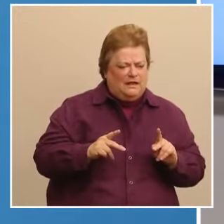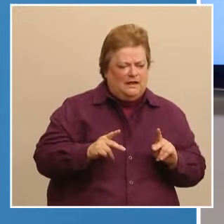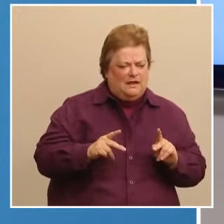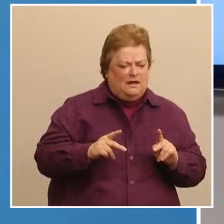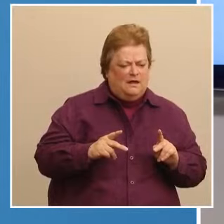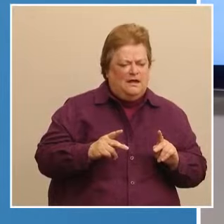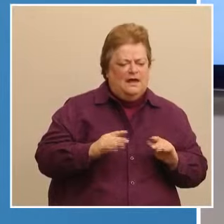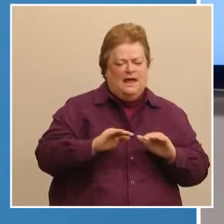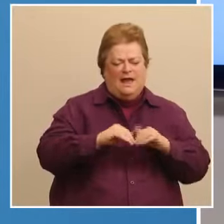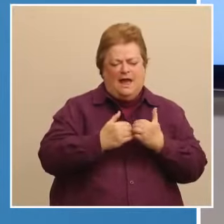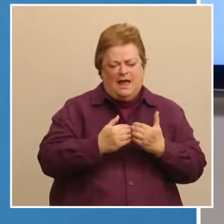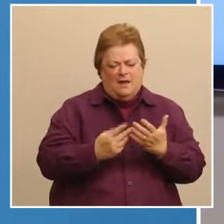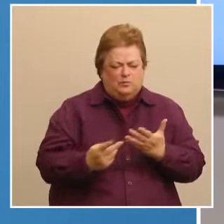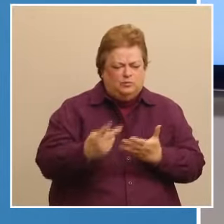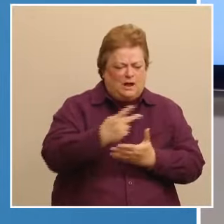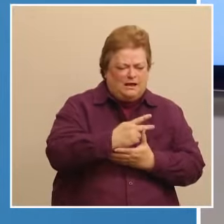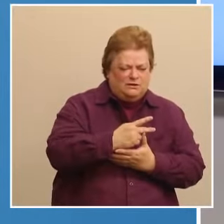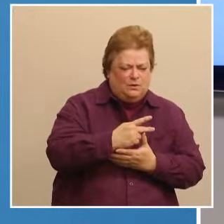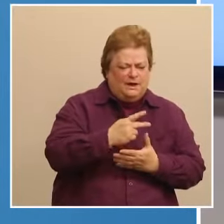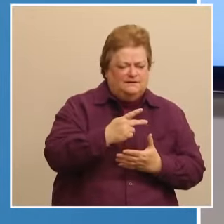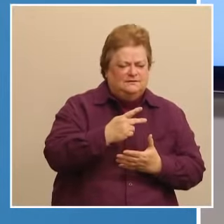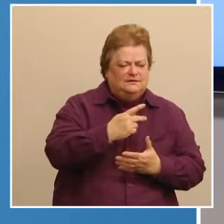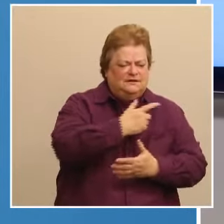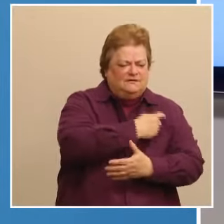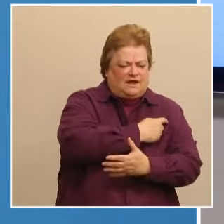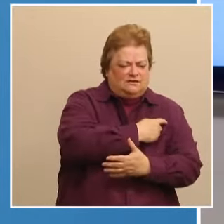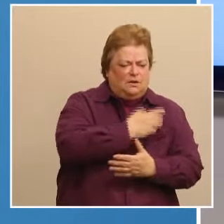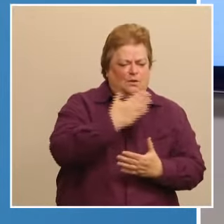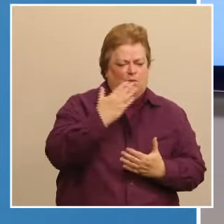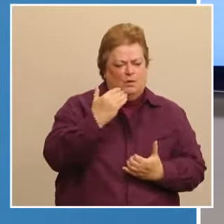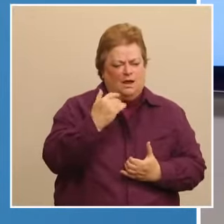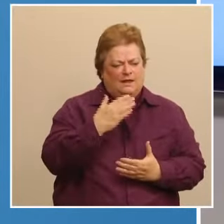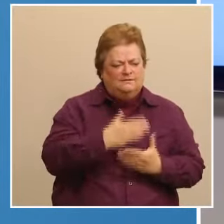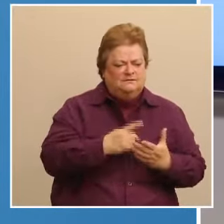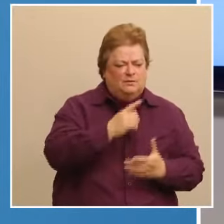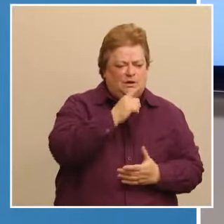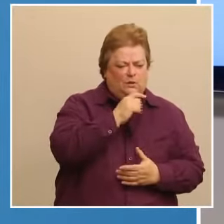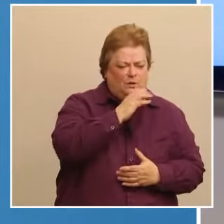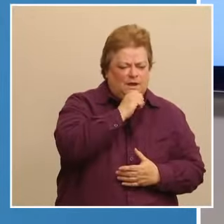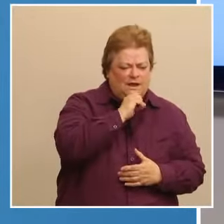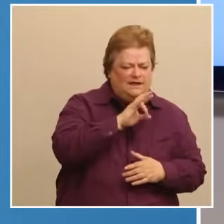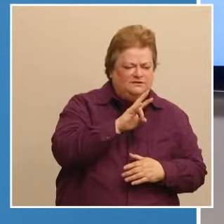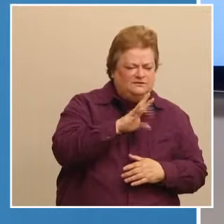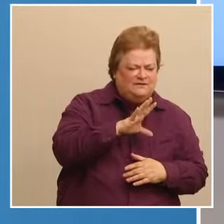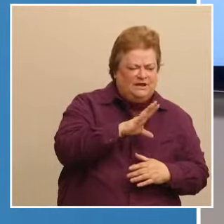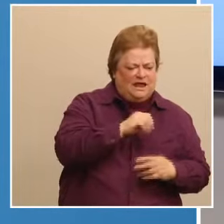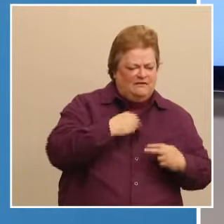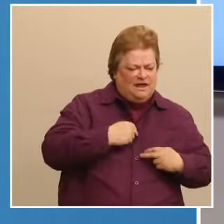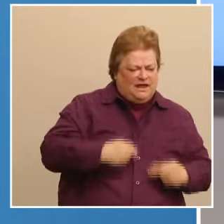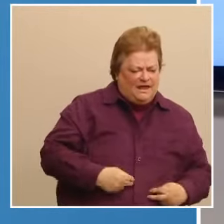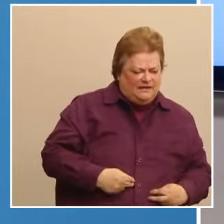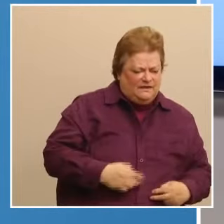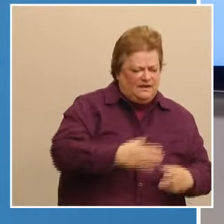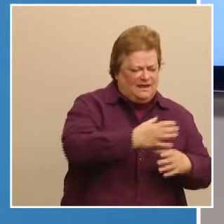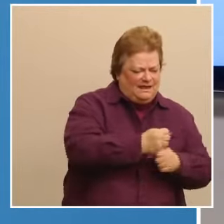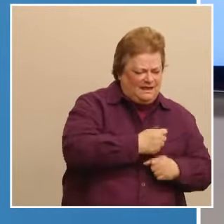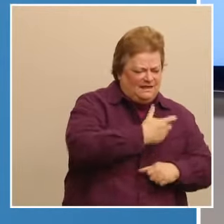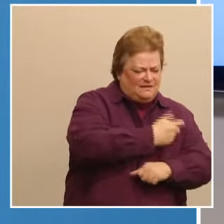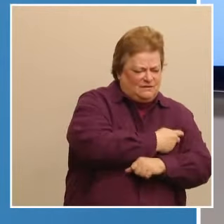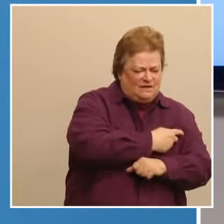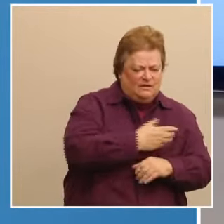being prioritized. For example, people asking why someone who is, say, 75 and healthy would be able to get it before someone